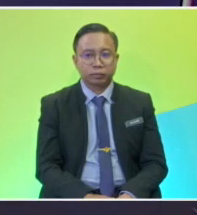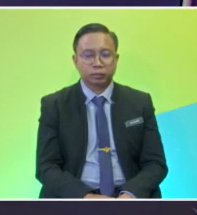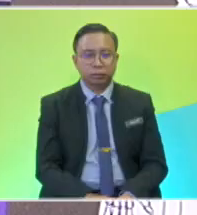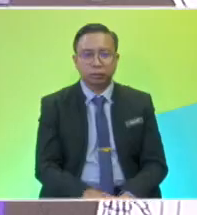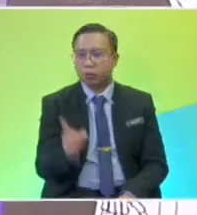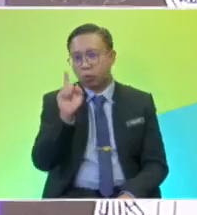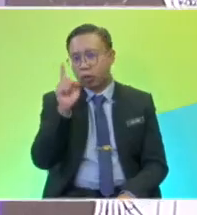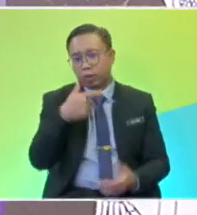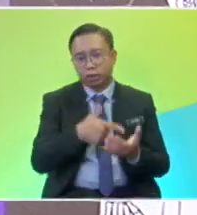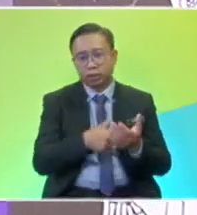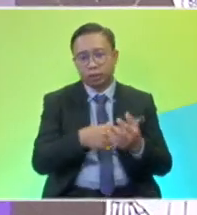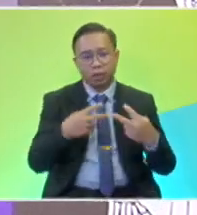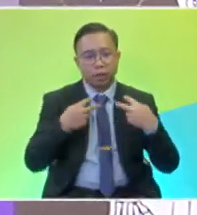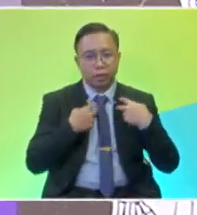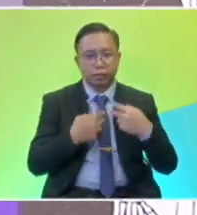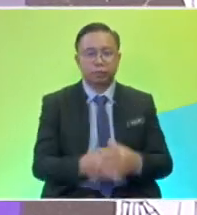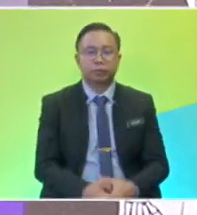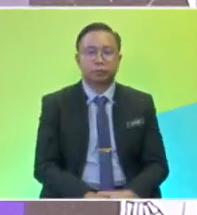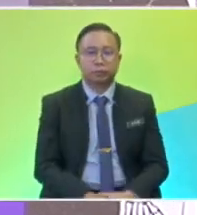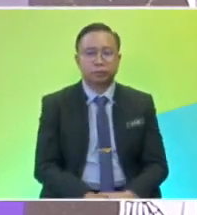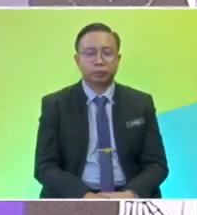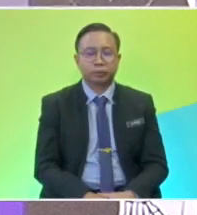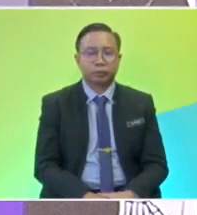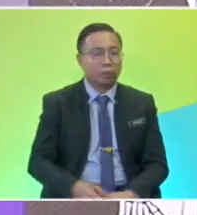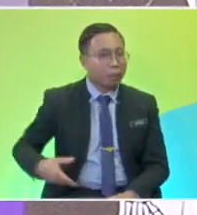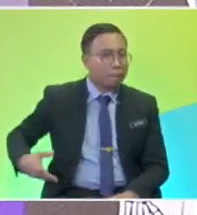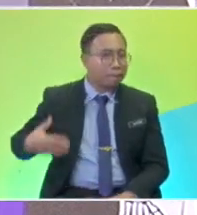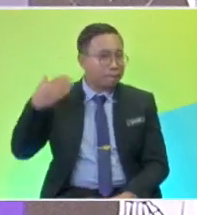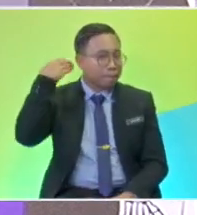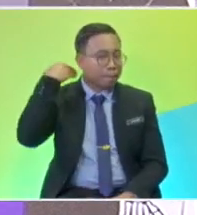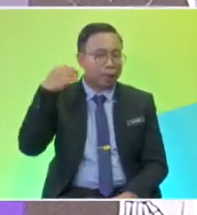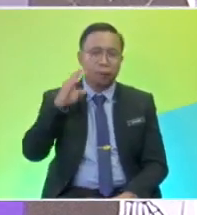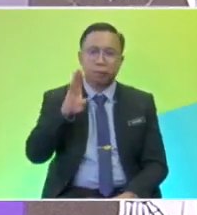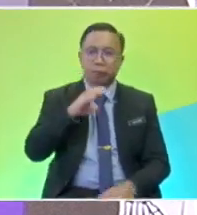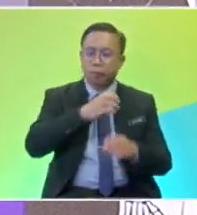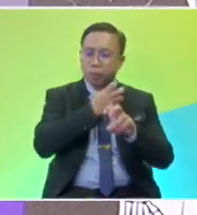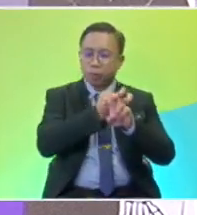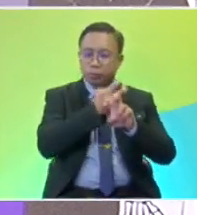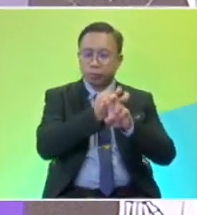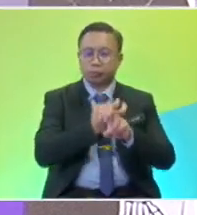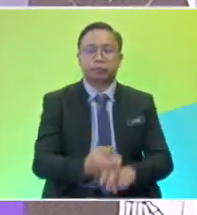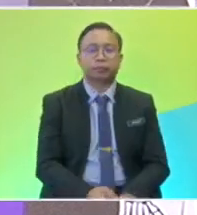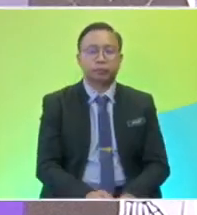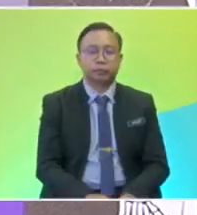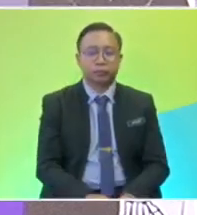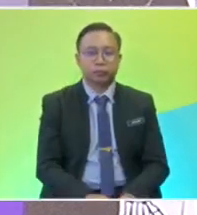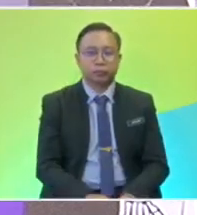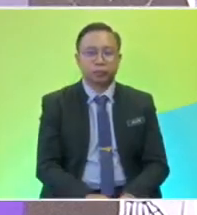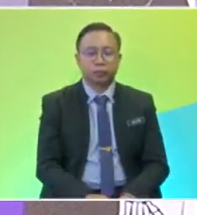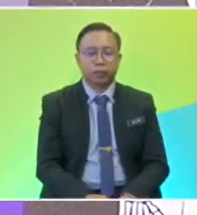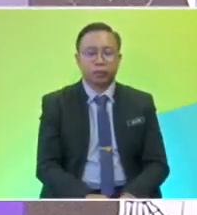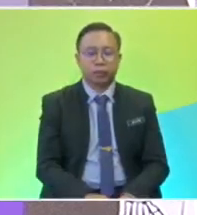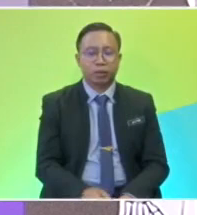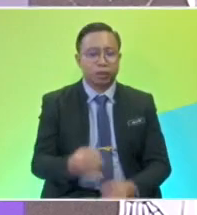Where else we have our... How about our backbone here? Where you think the joint